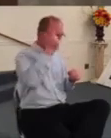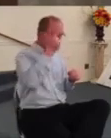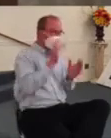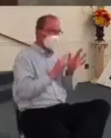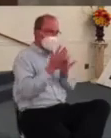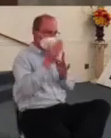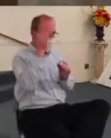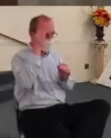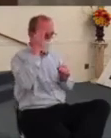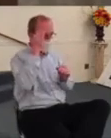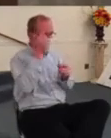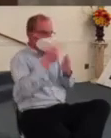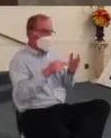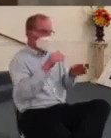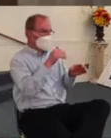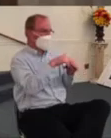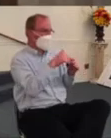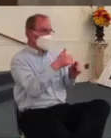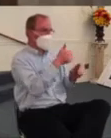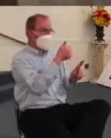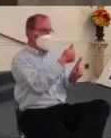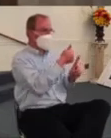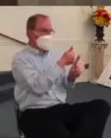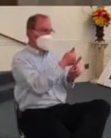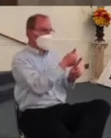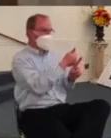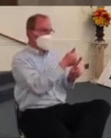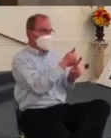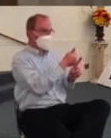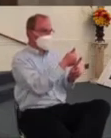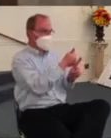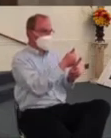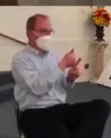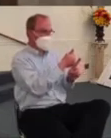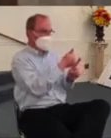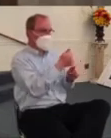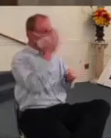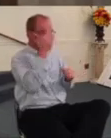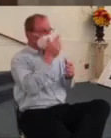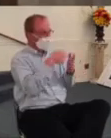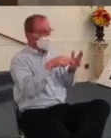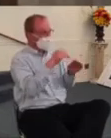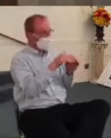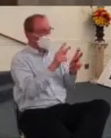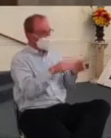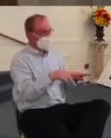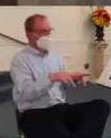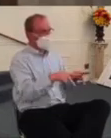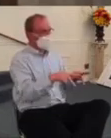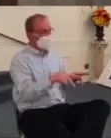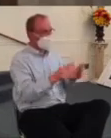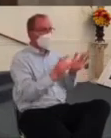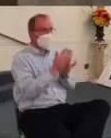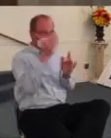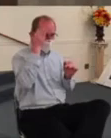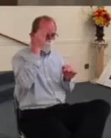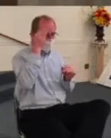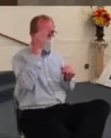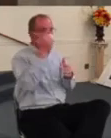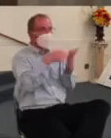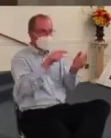He knows what is in man. He knows when you're doing what you can do. He knew this